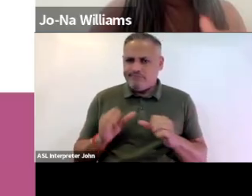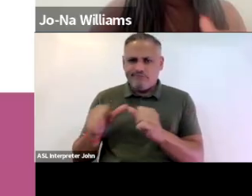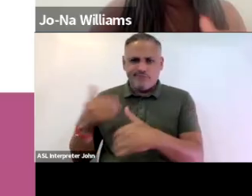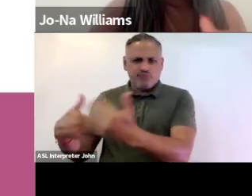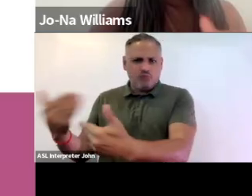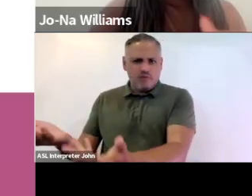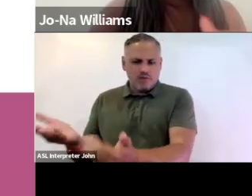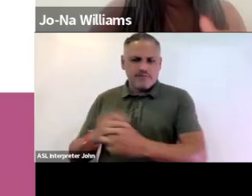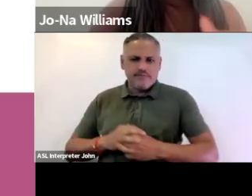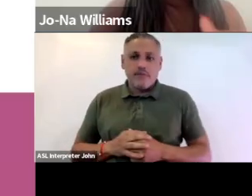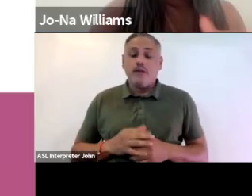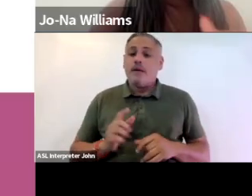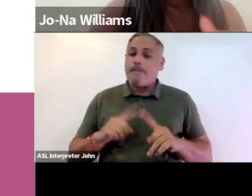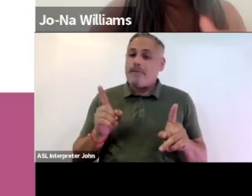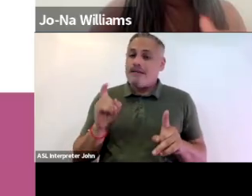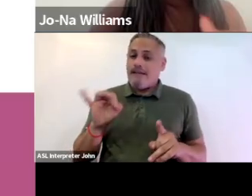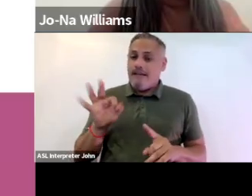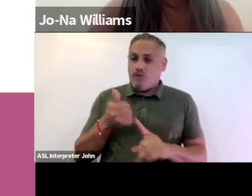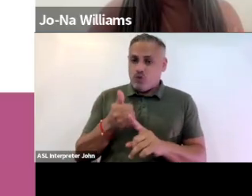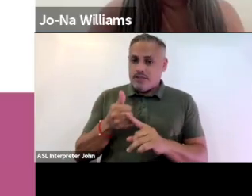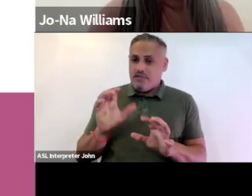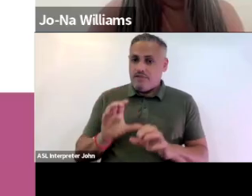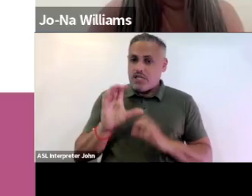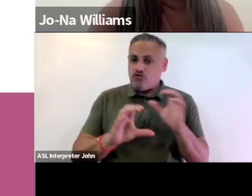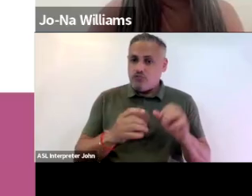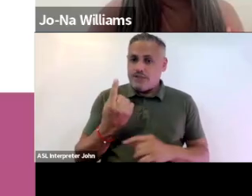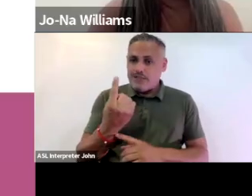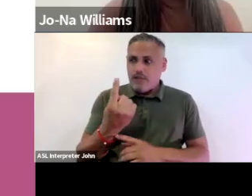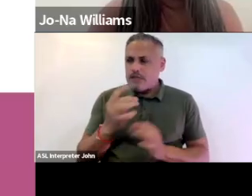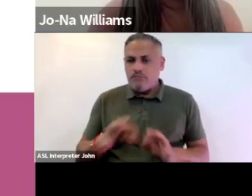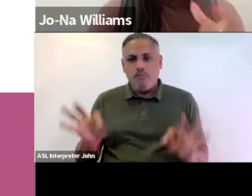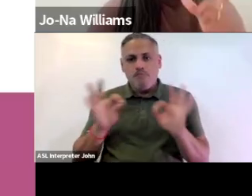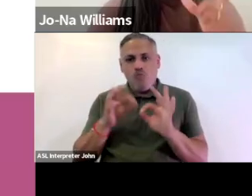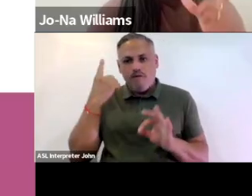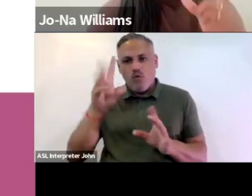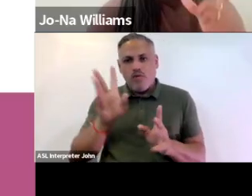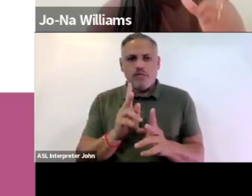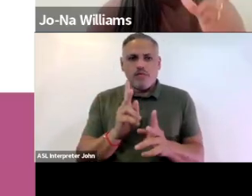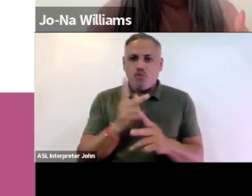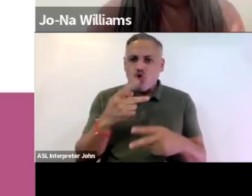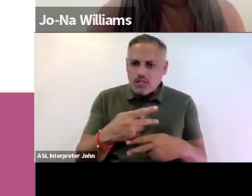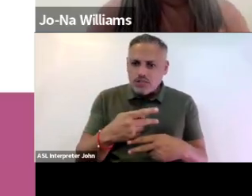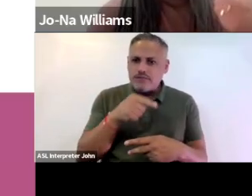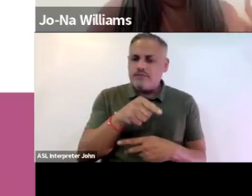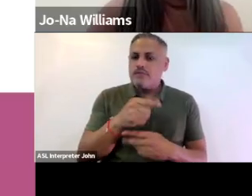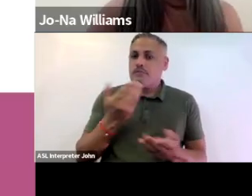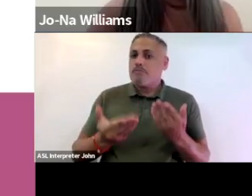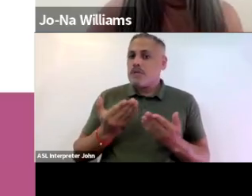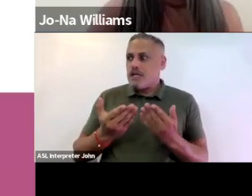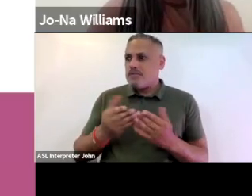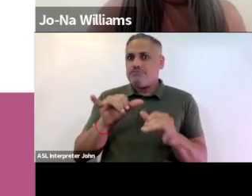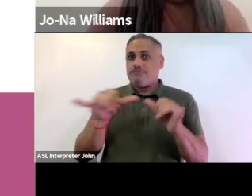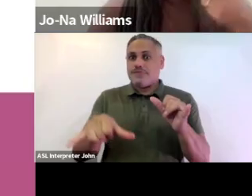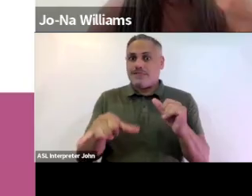move forward. But if you are contributing something substantive to the production, that may end up staying